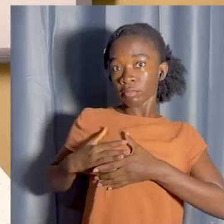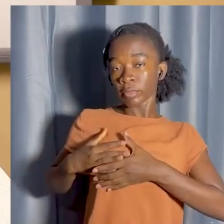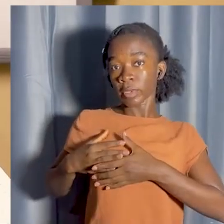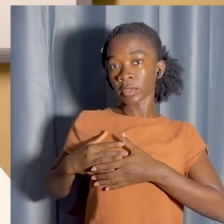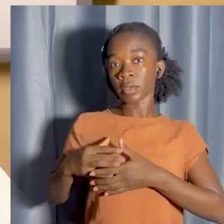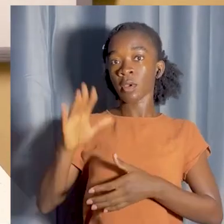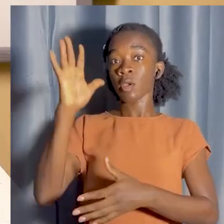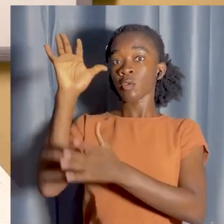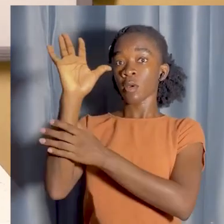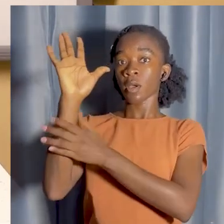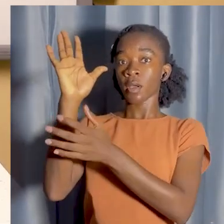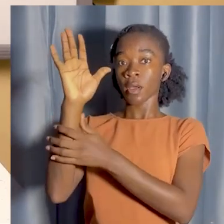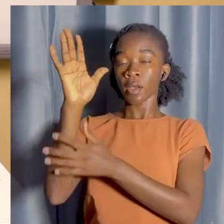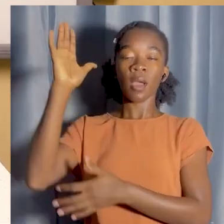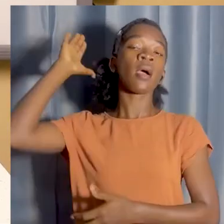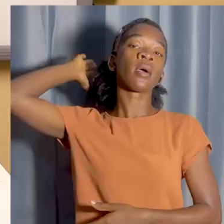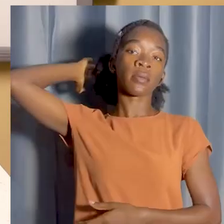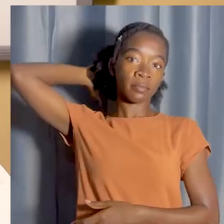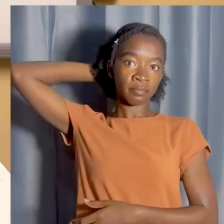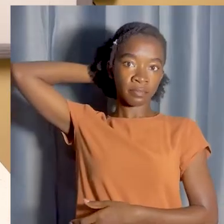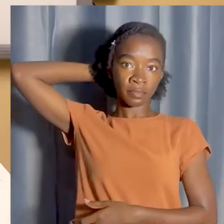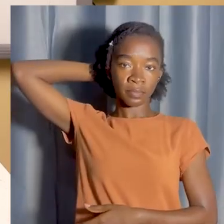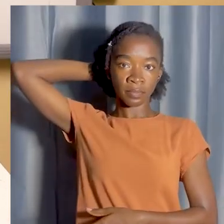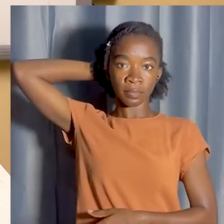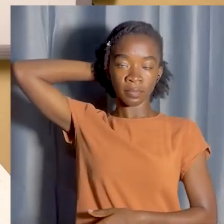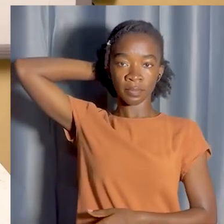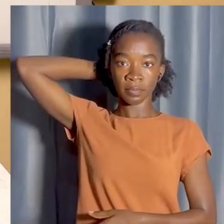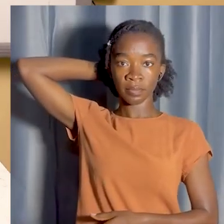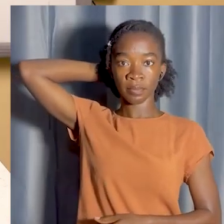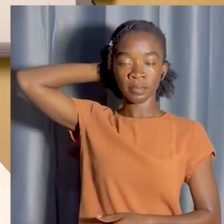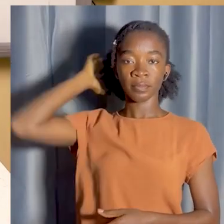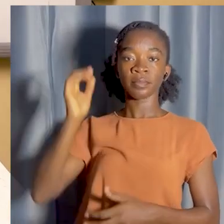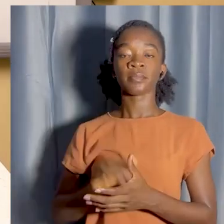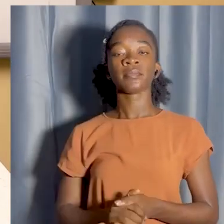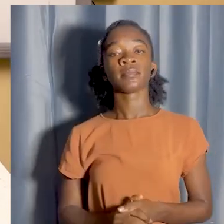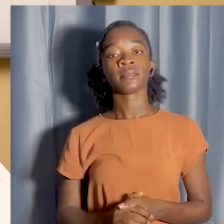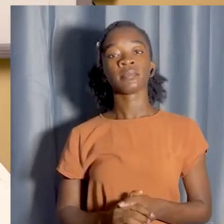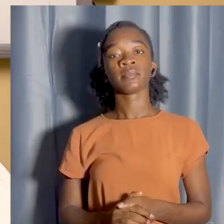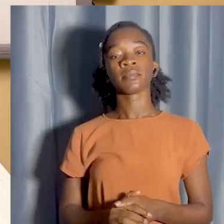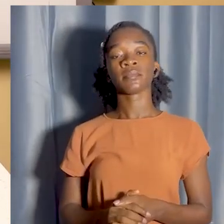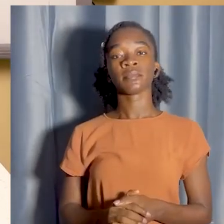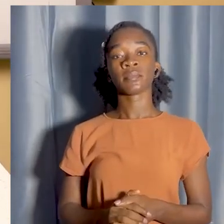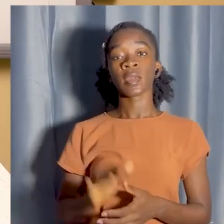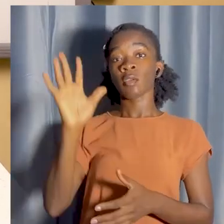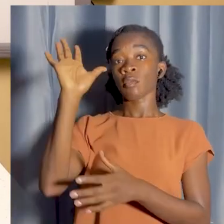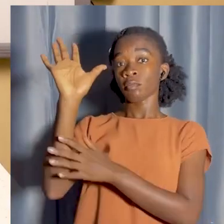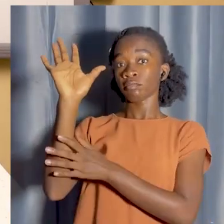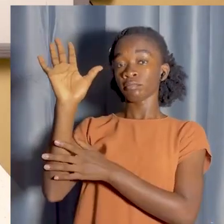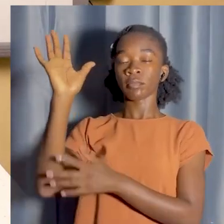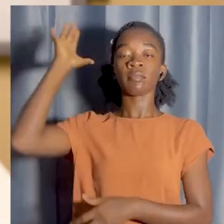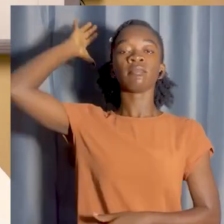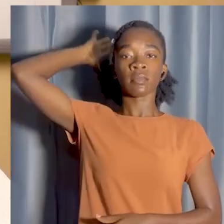right hand under the head. So this mannequin doesn't have a hand in the head. But then you put your right hand under